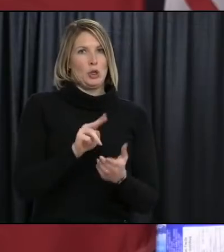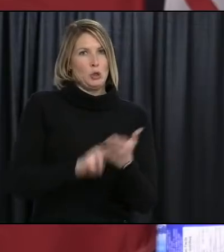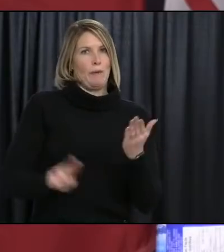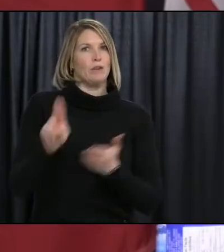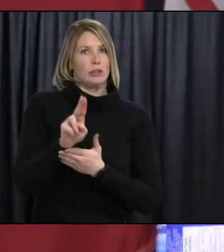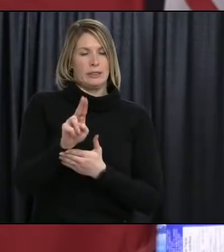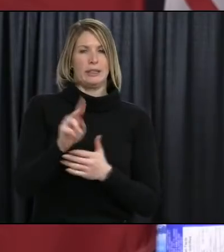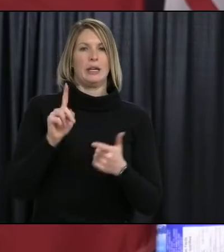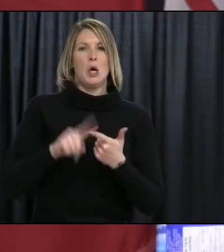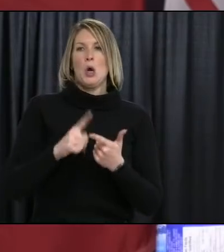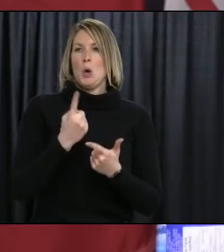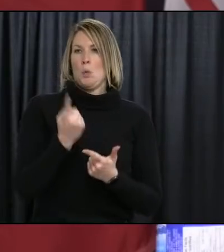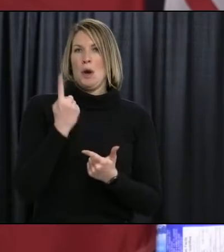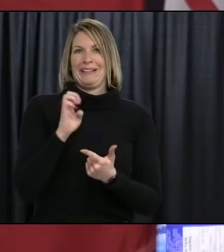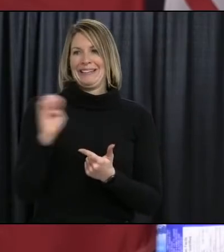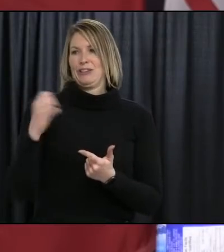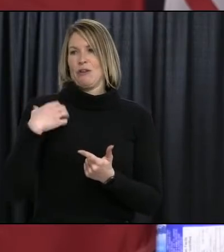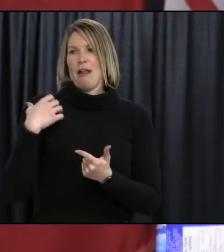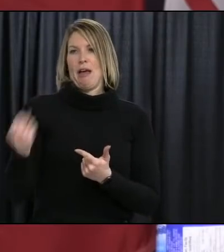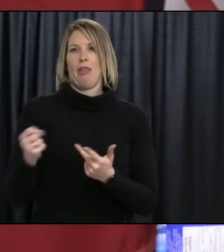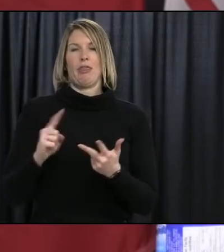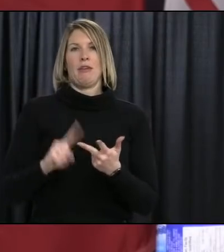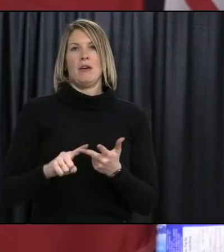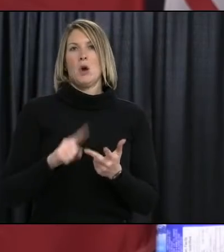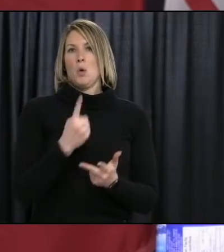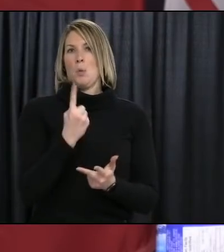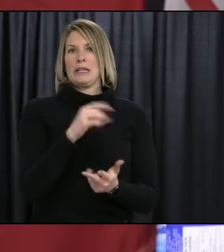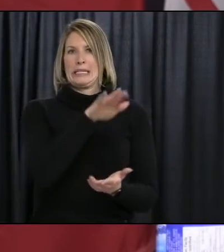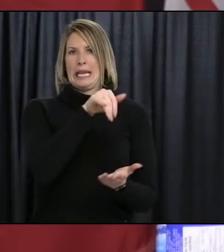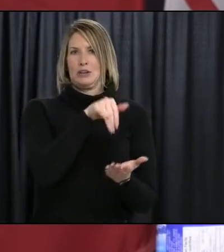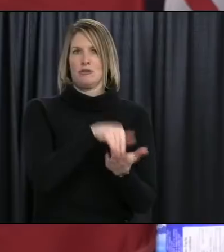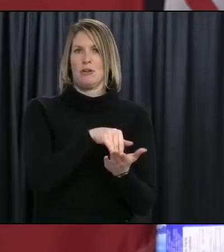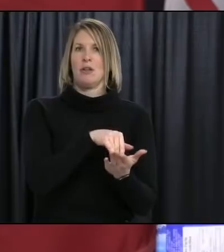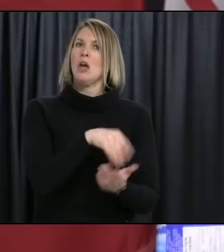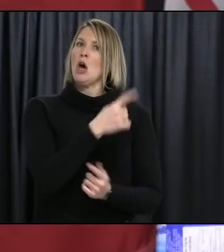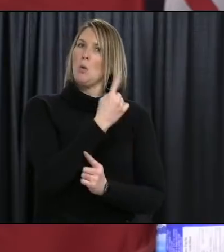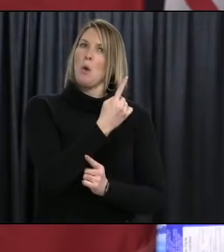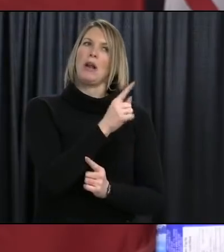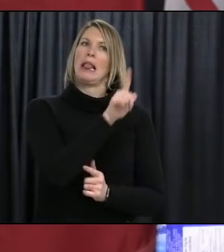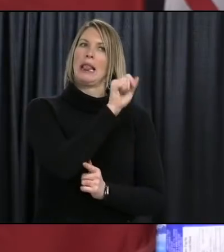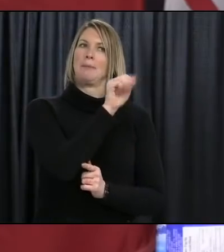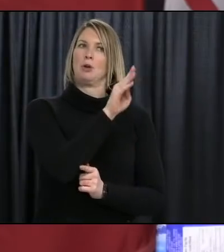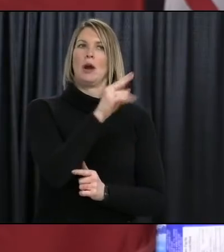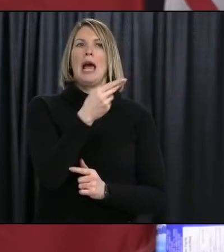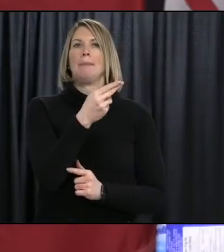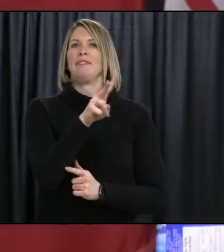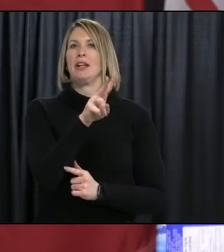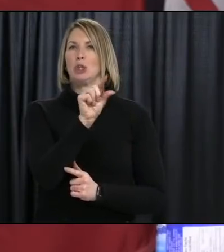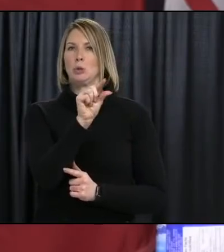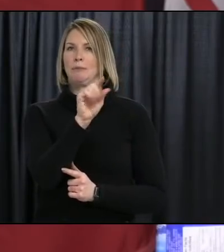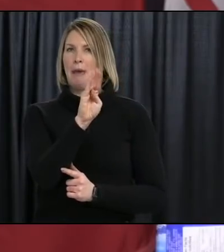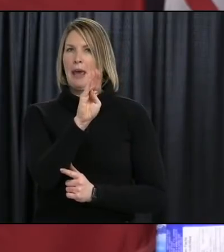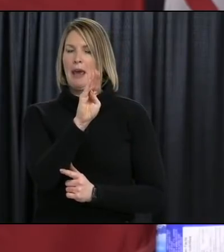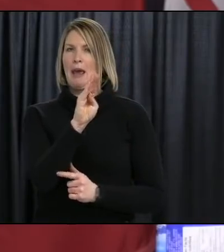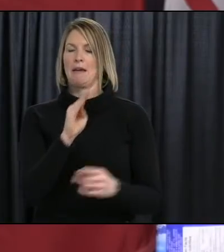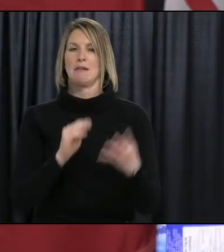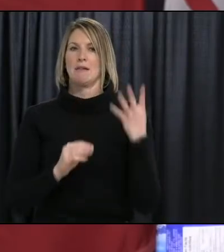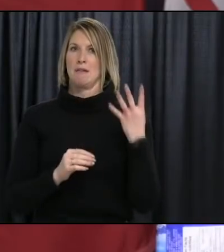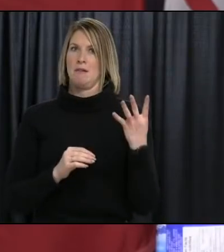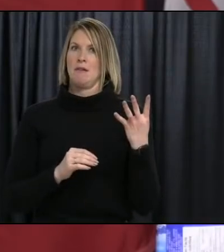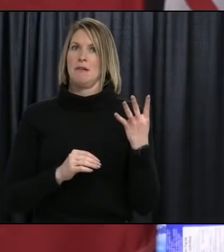Eastern Health, 1 in Central, and 1 in Happy Valley Goose Bay. There are